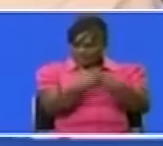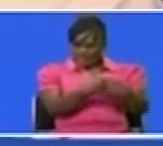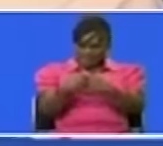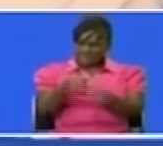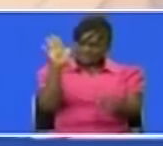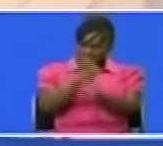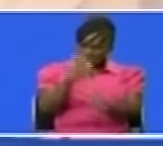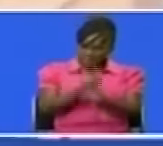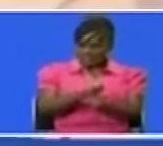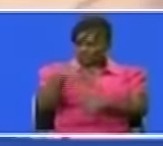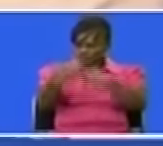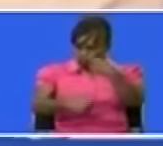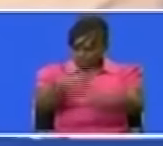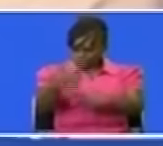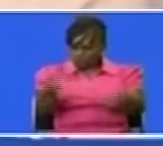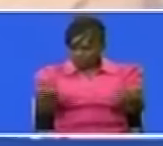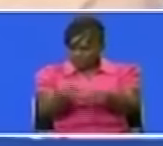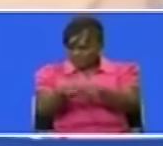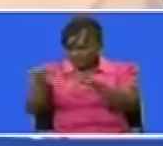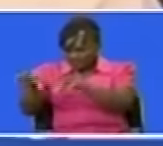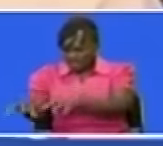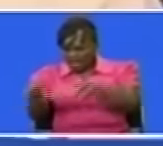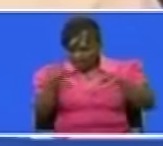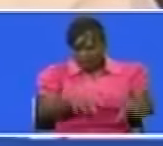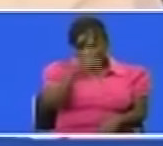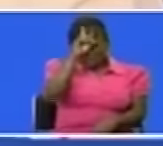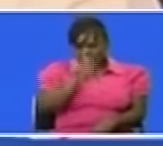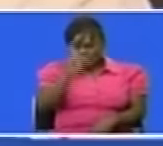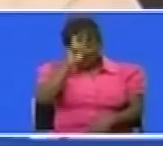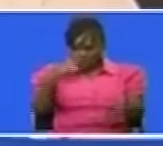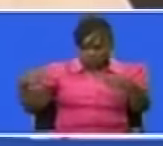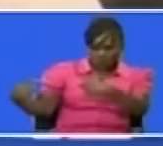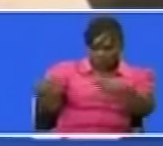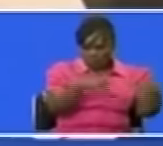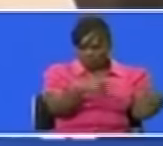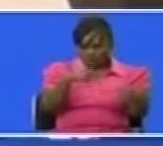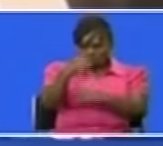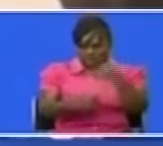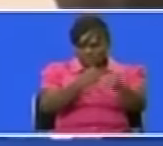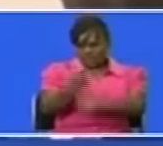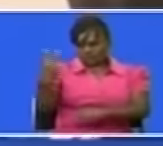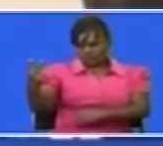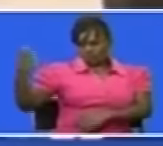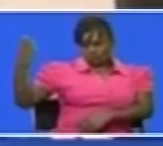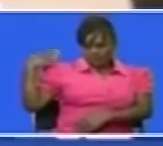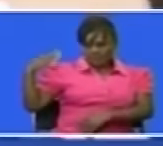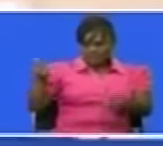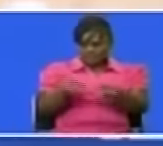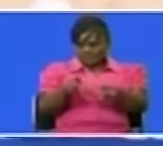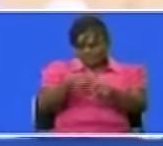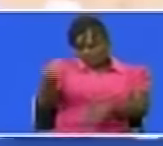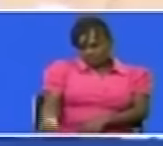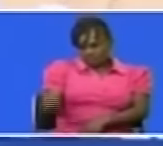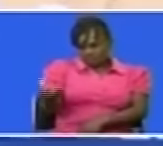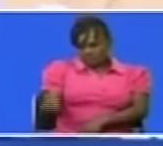not enough, we suffered very serious tribal clashes for the first 2 years, as well as the most terror attacks in